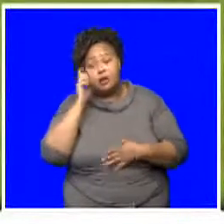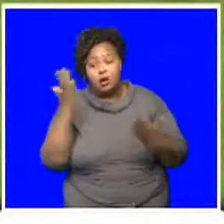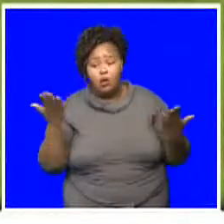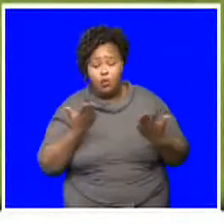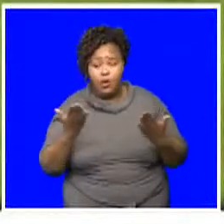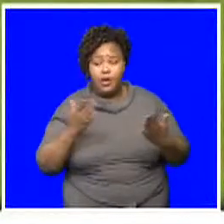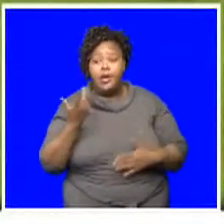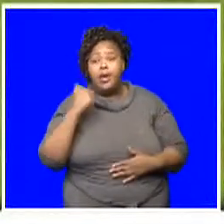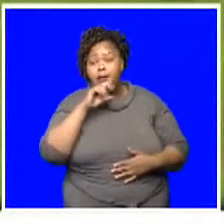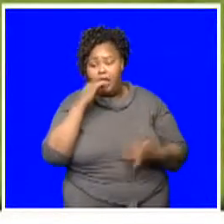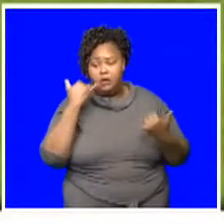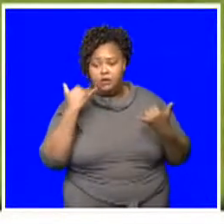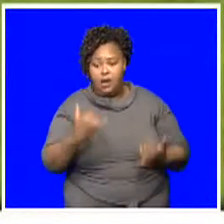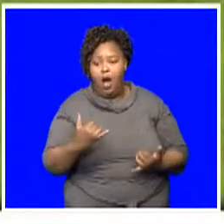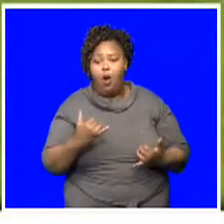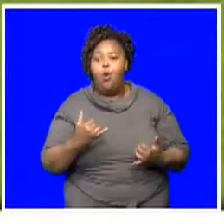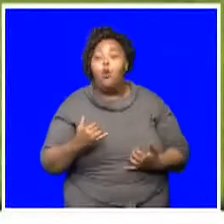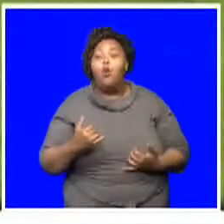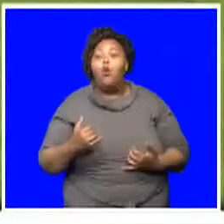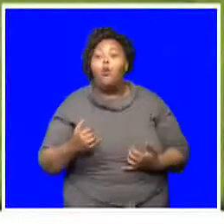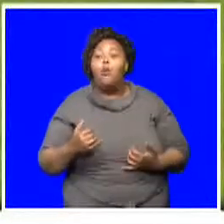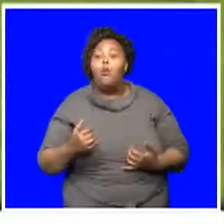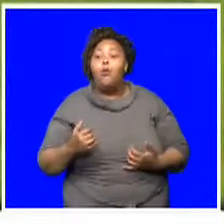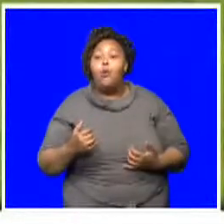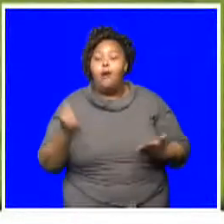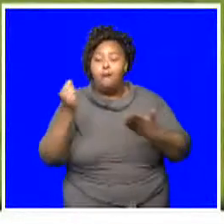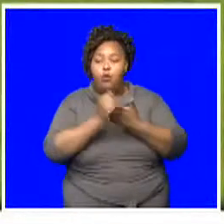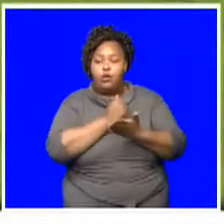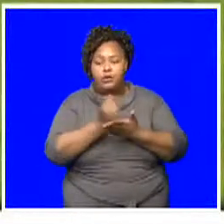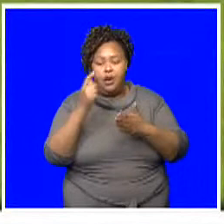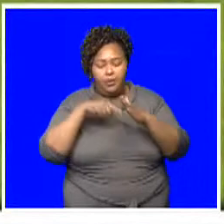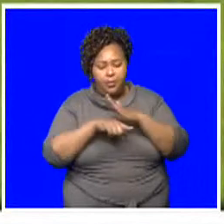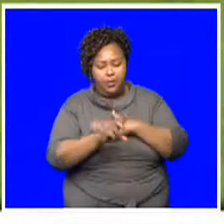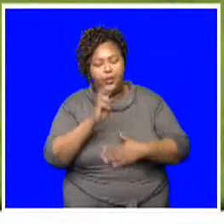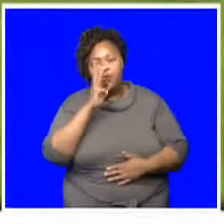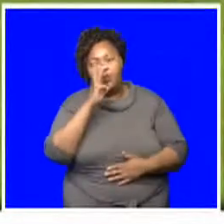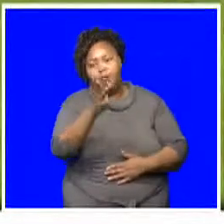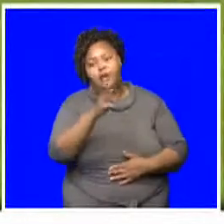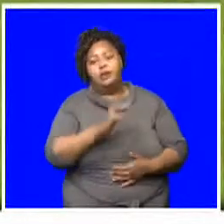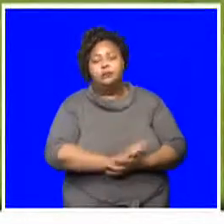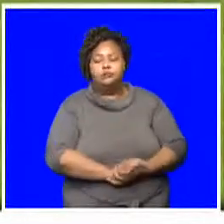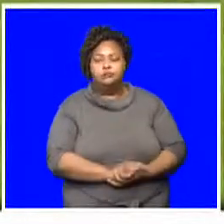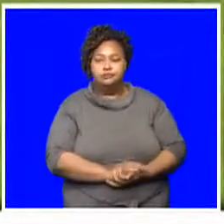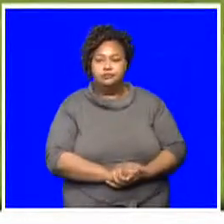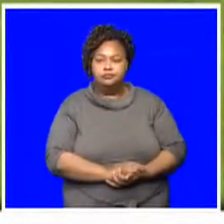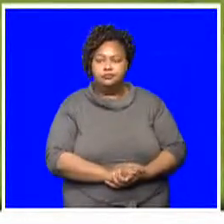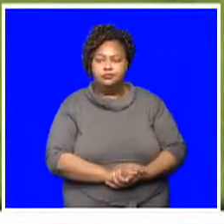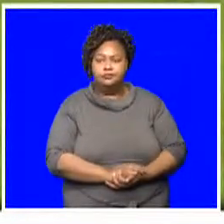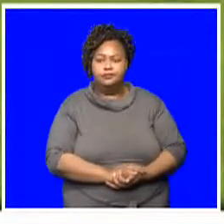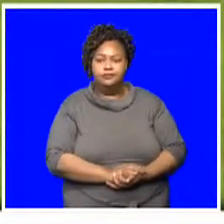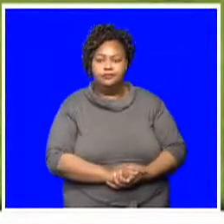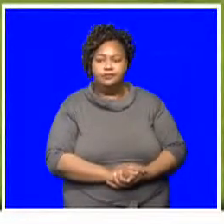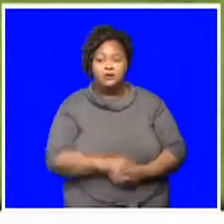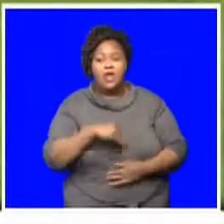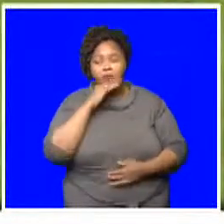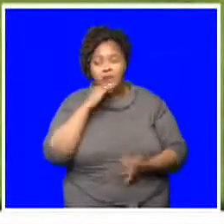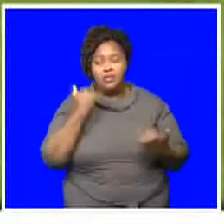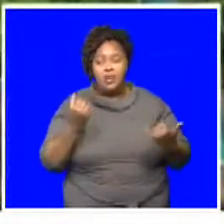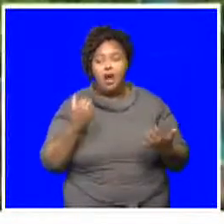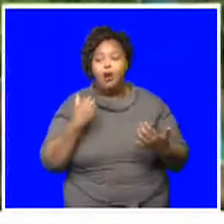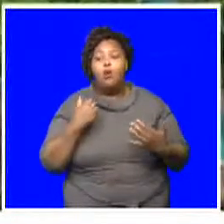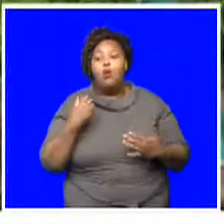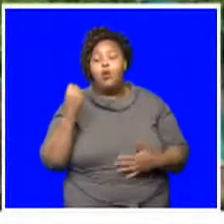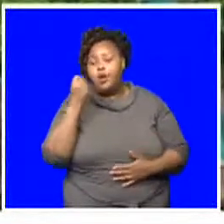bebase Kruger sebathi nyalo bete Eswatini noma bafuna kubuyela emva noma baya kwakuphi konke lokho kwenda letinto tibe